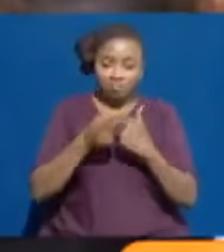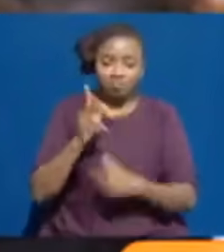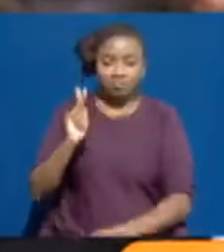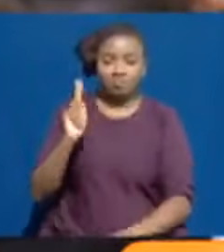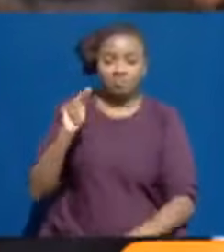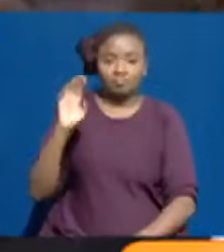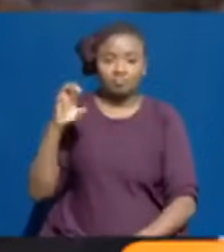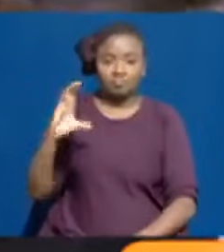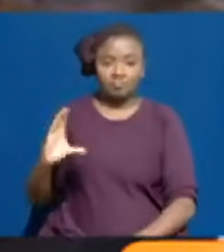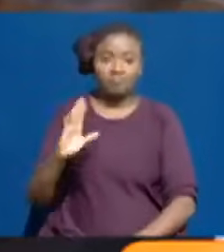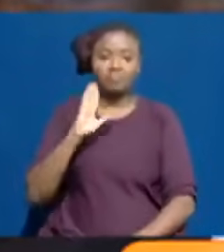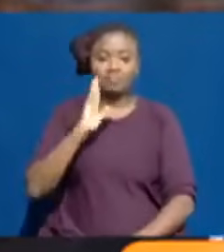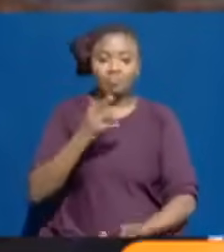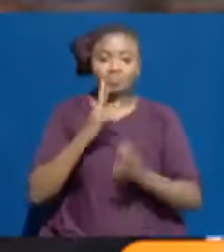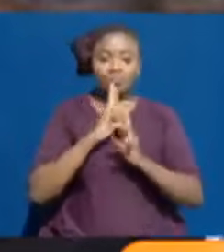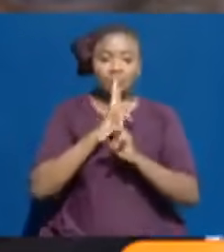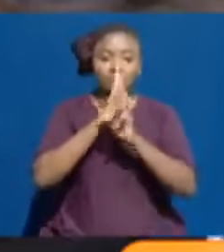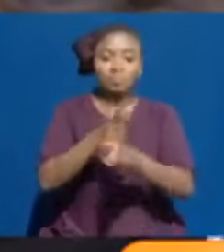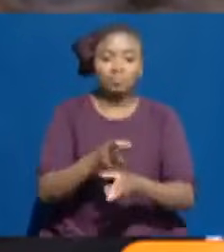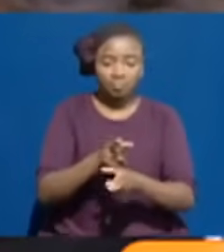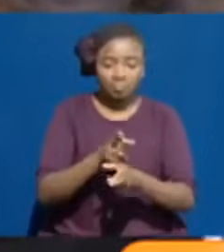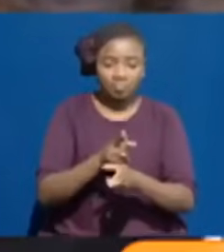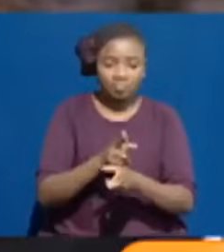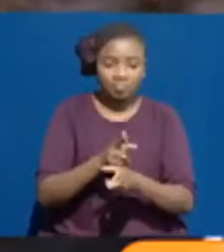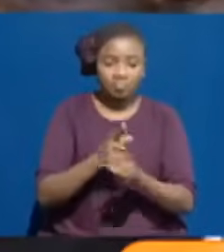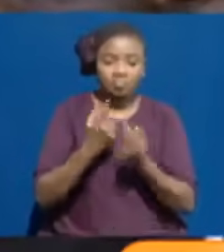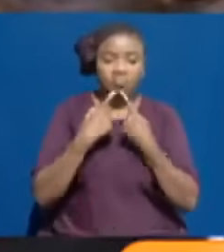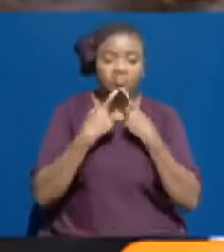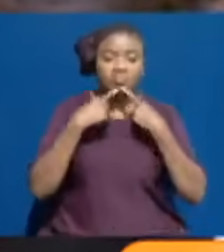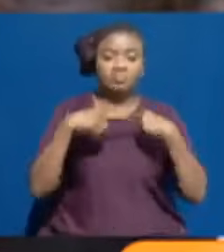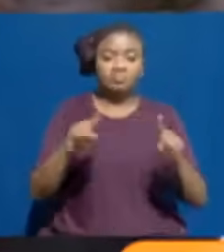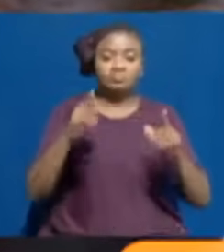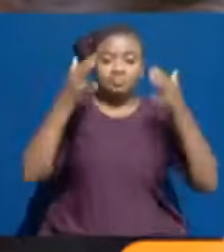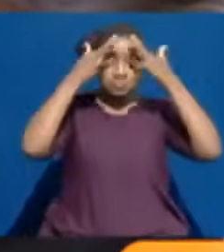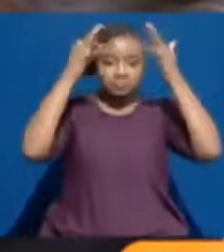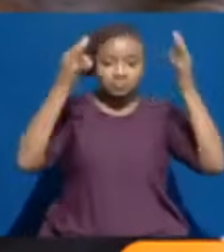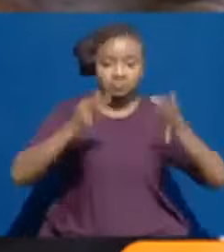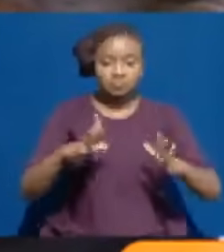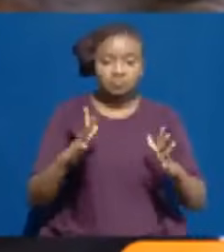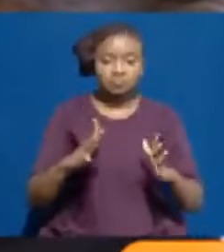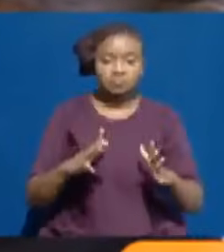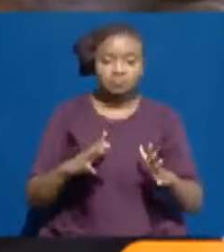Council will release the decision around March.